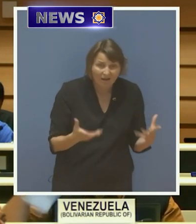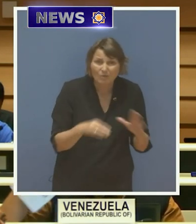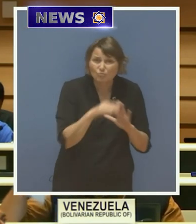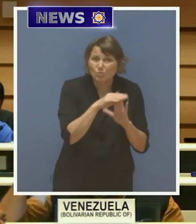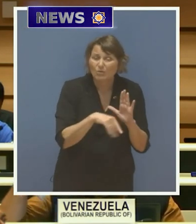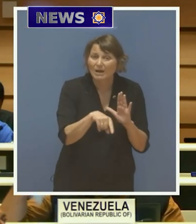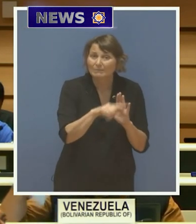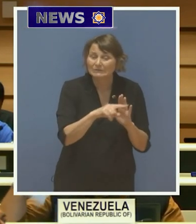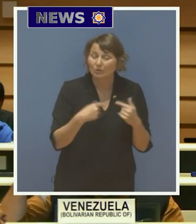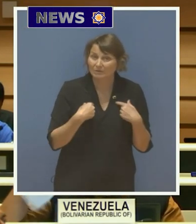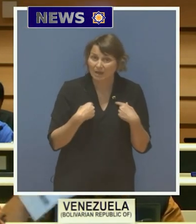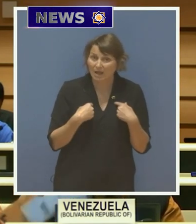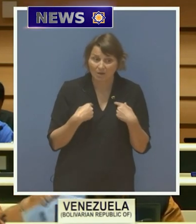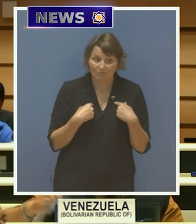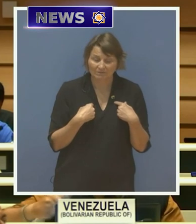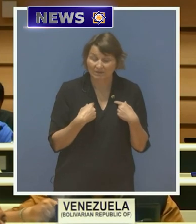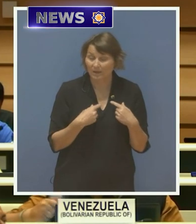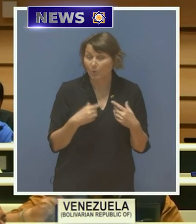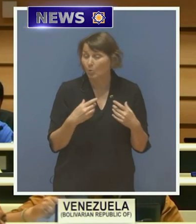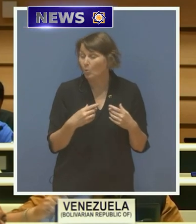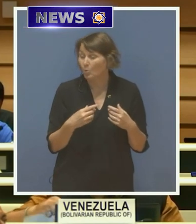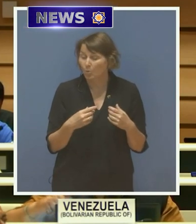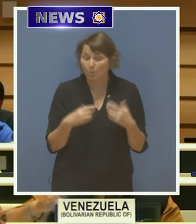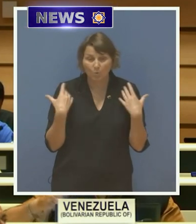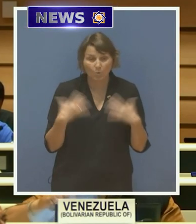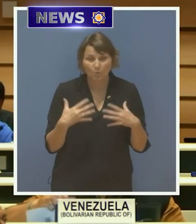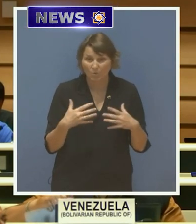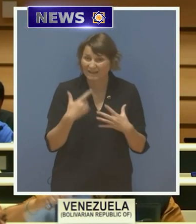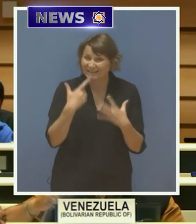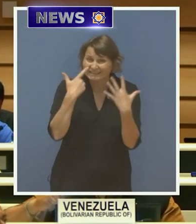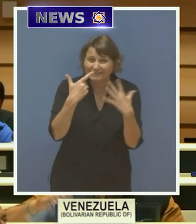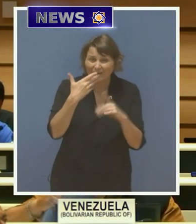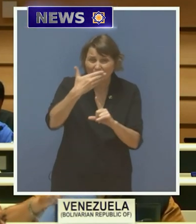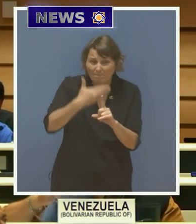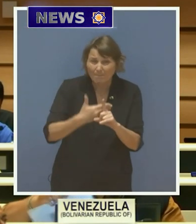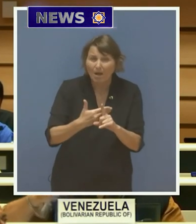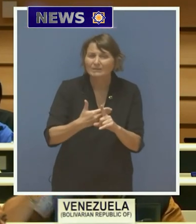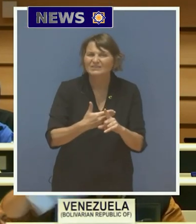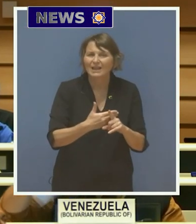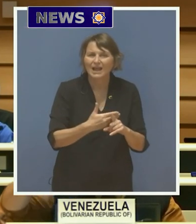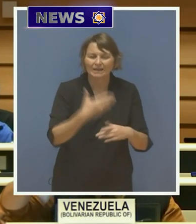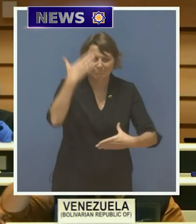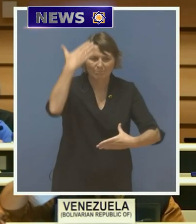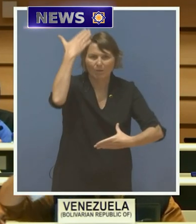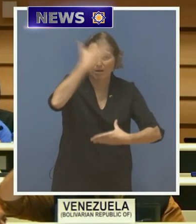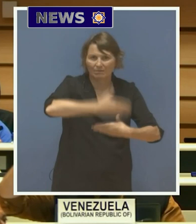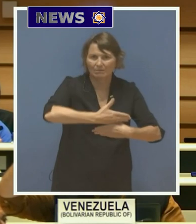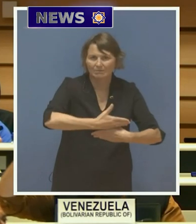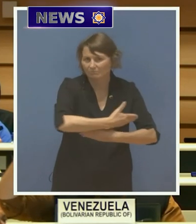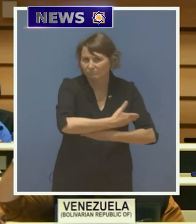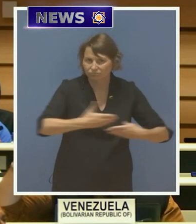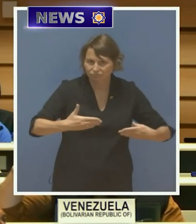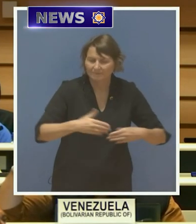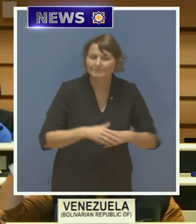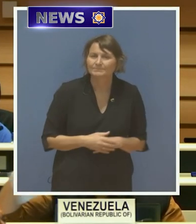our linguistic expression. The Global Action Plan mentions mobilizing indigenous peoples themselves as agents of change in rights and duties